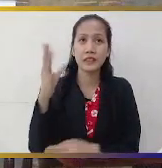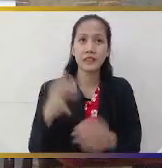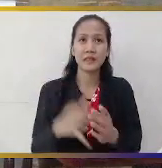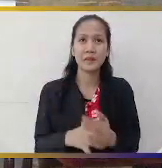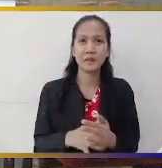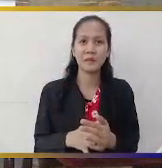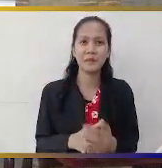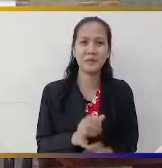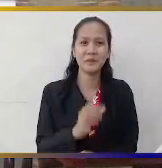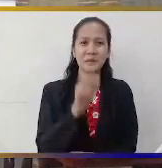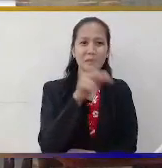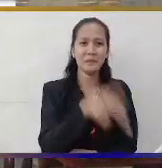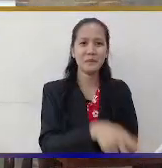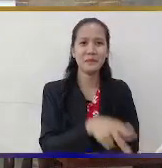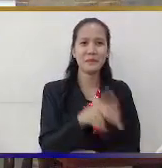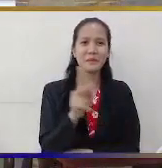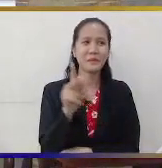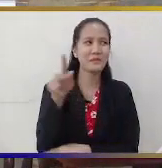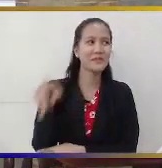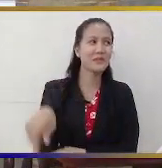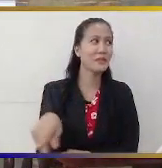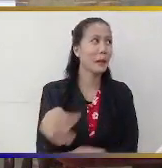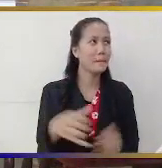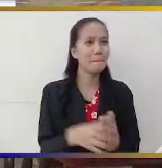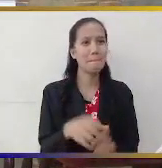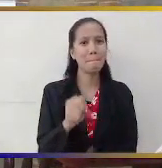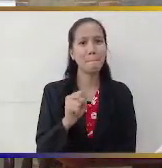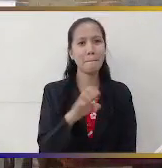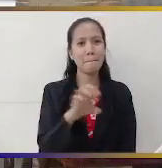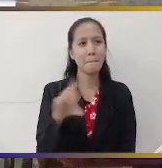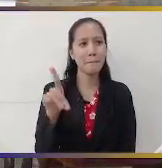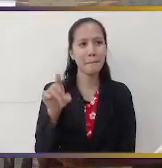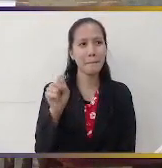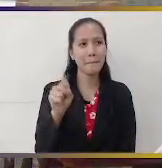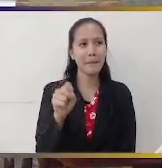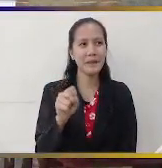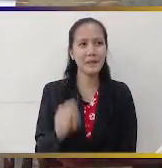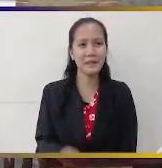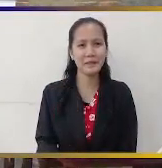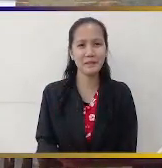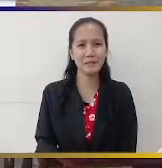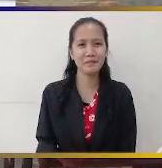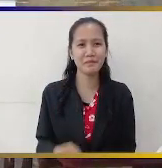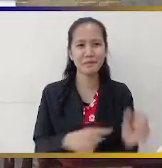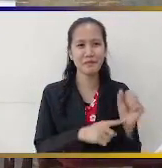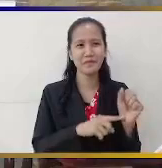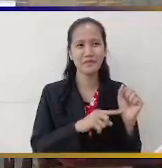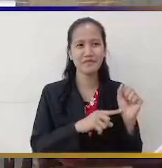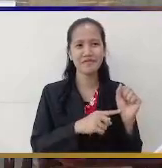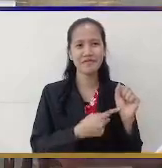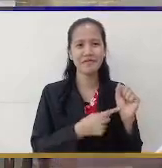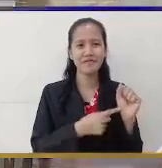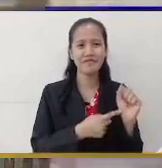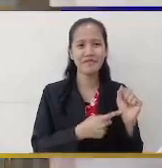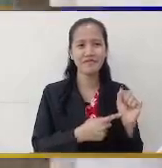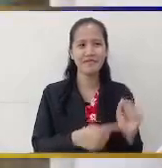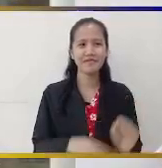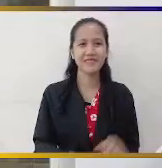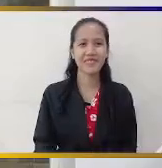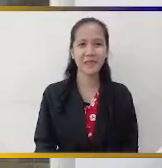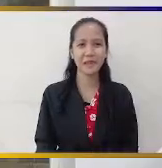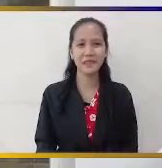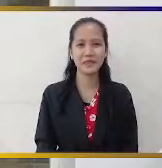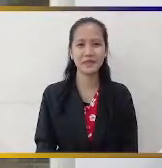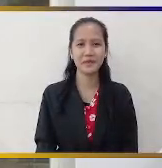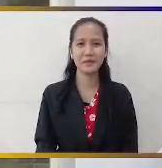God will give it back. Amen. He might give it back in heaven. He might give it back here. He